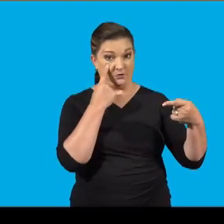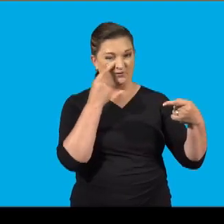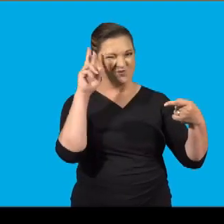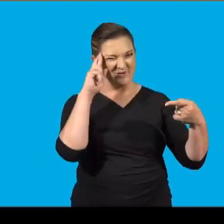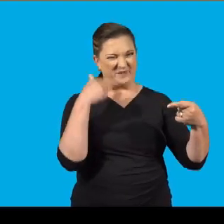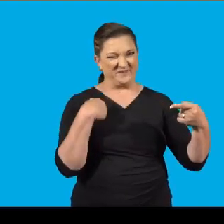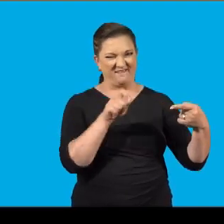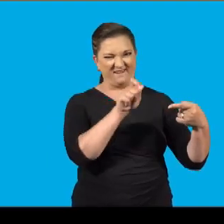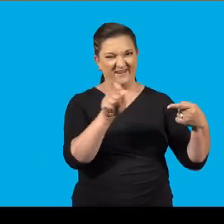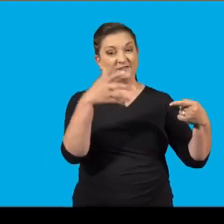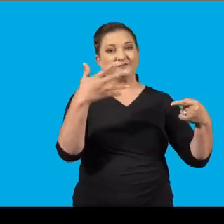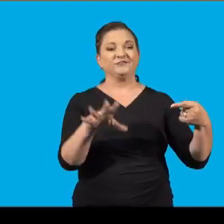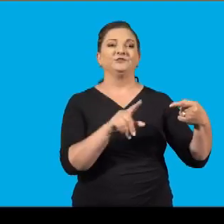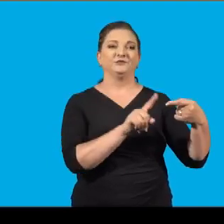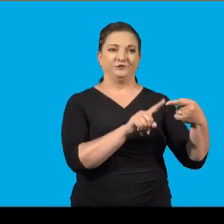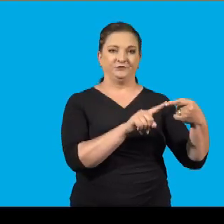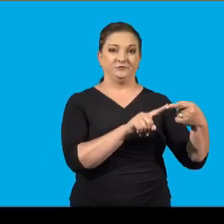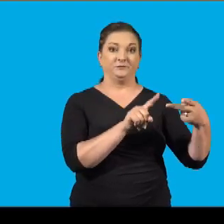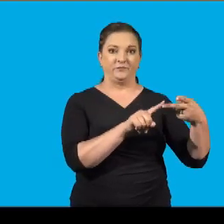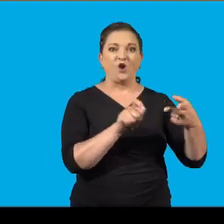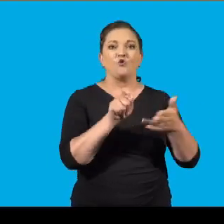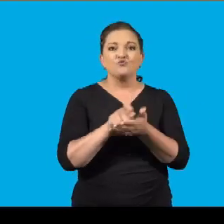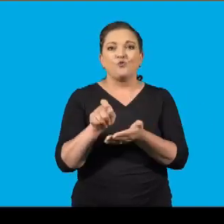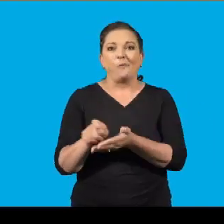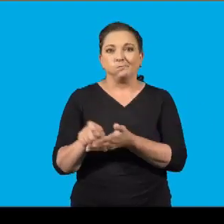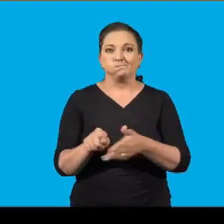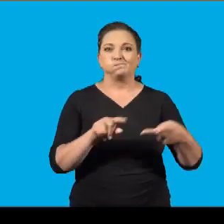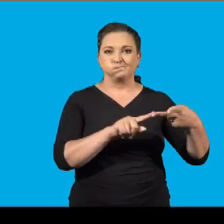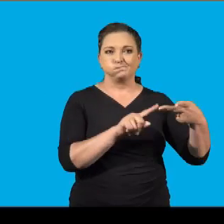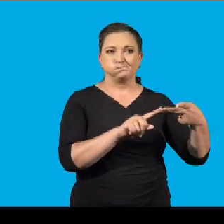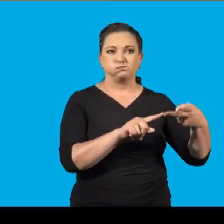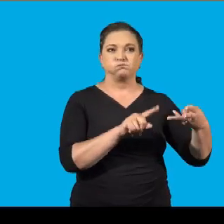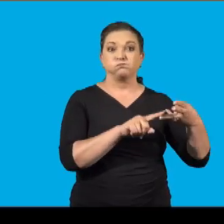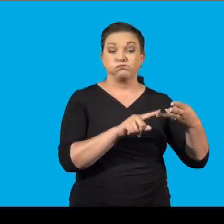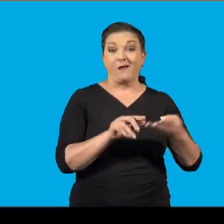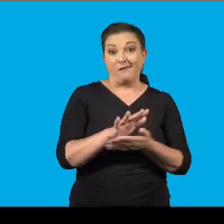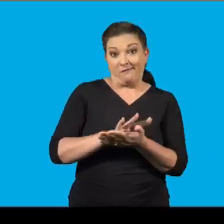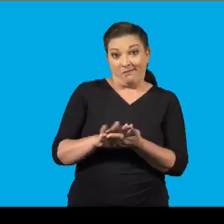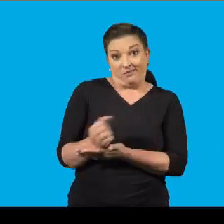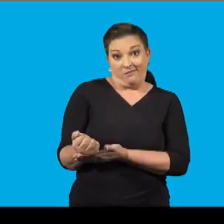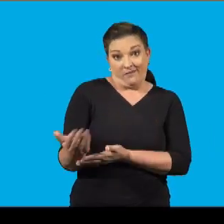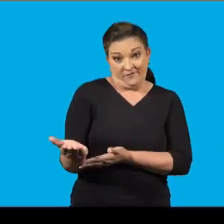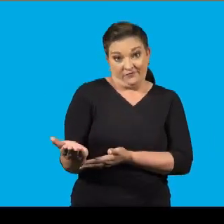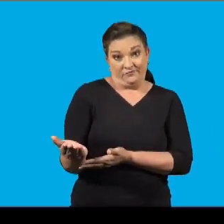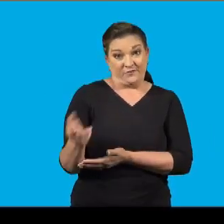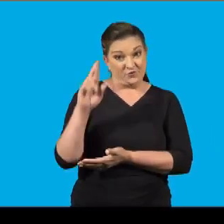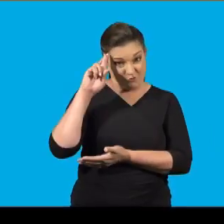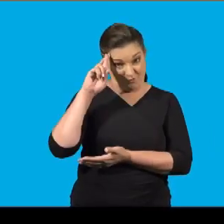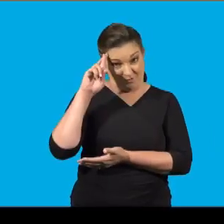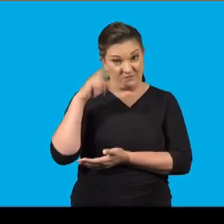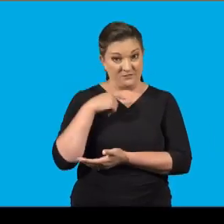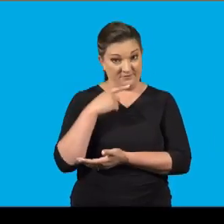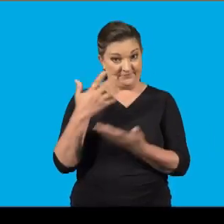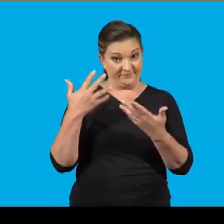did underline that when we were looking at the actual source. To record is there. Grant amnesty,